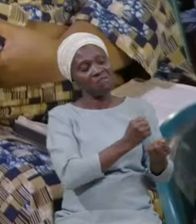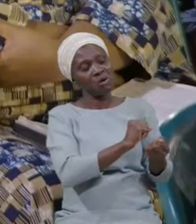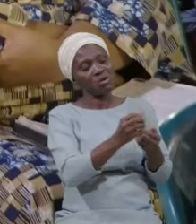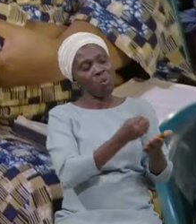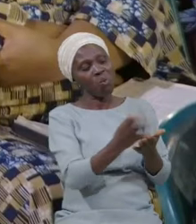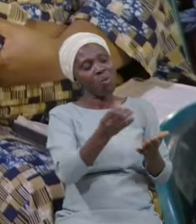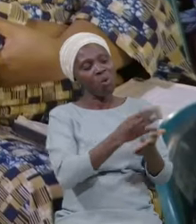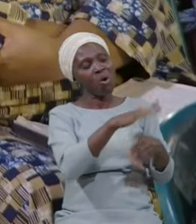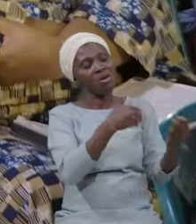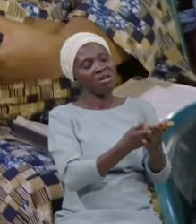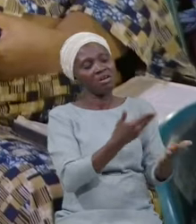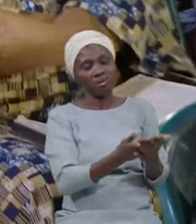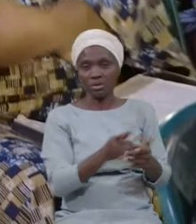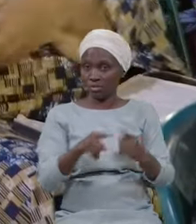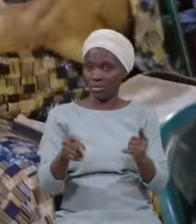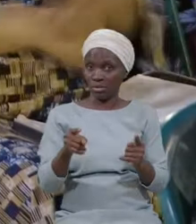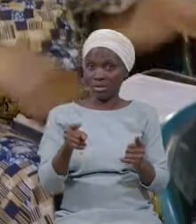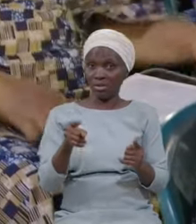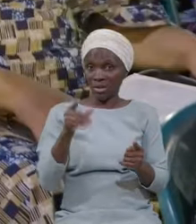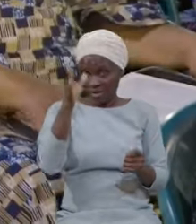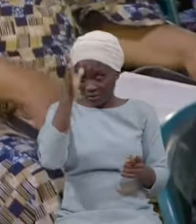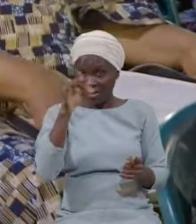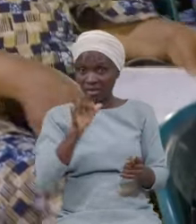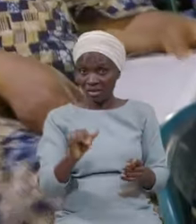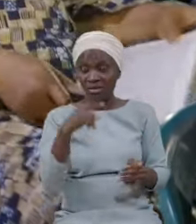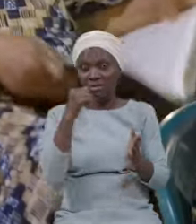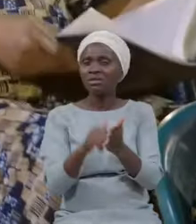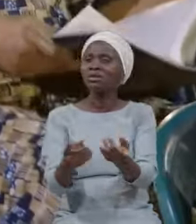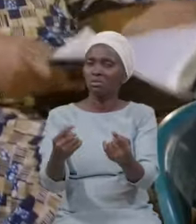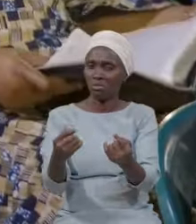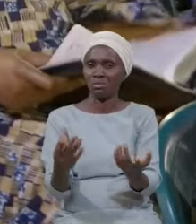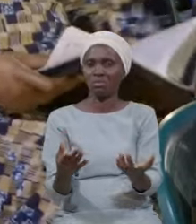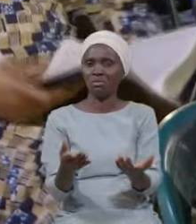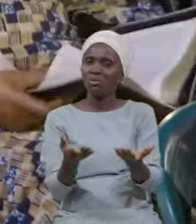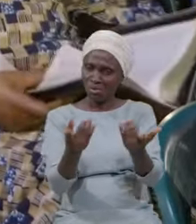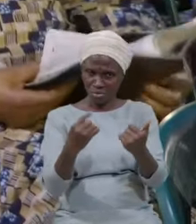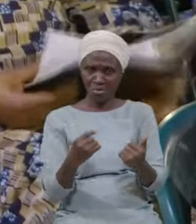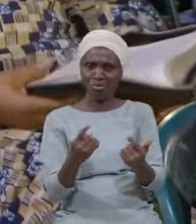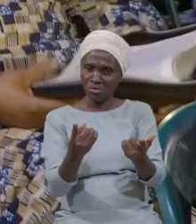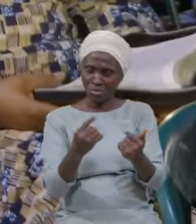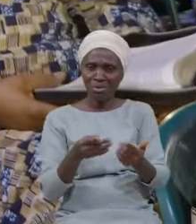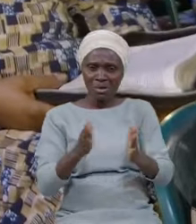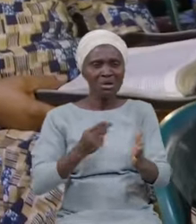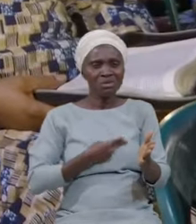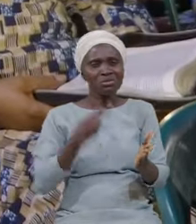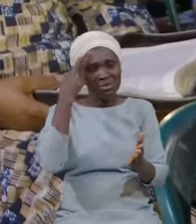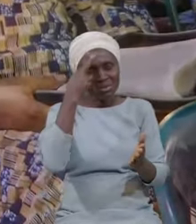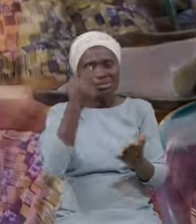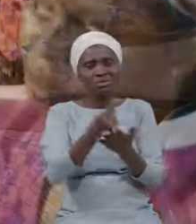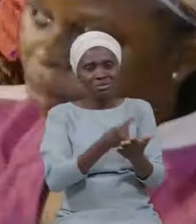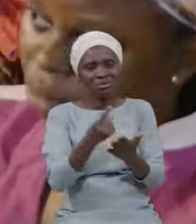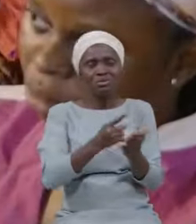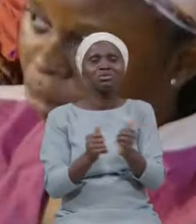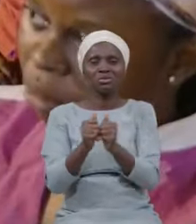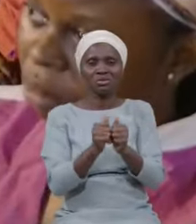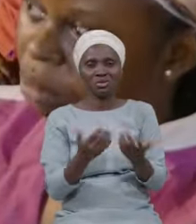reason together. Is it better for you now in that path of independence? Is it okay for you now